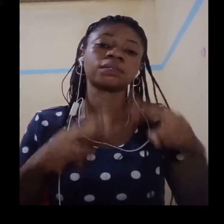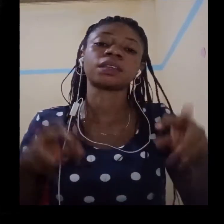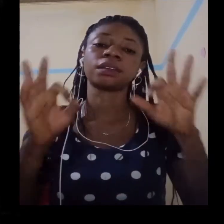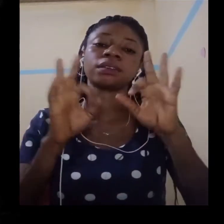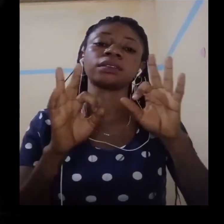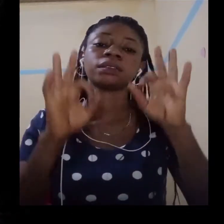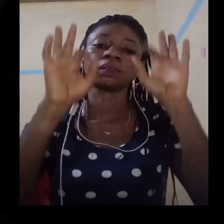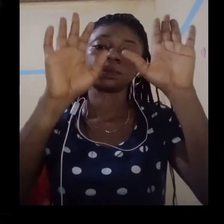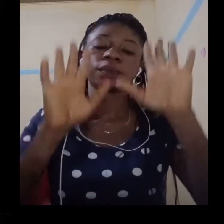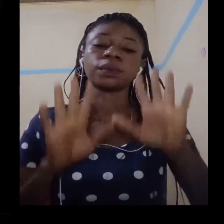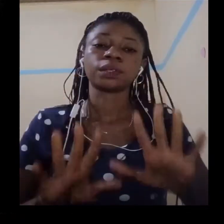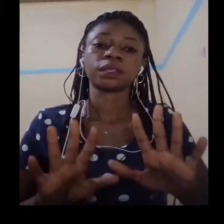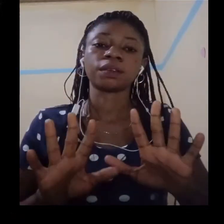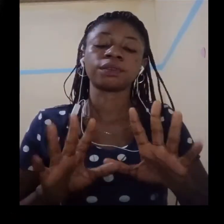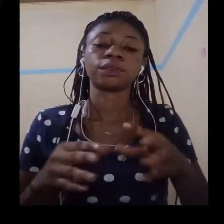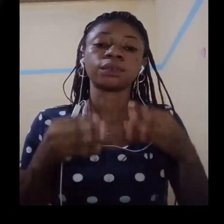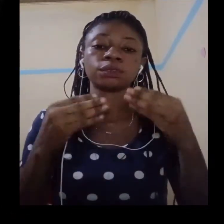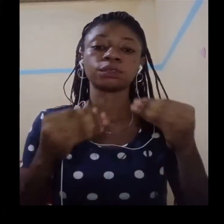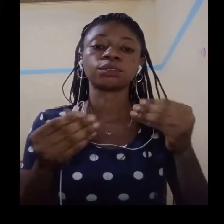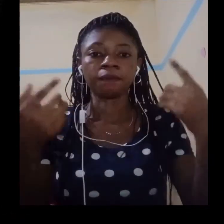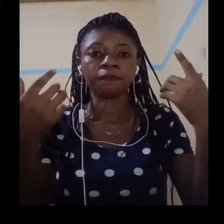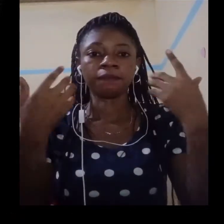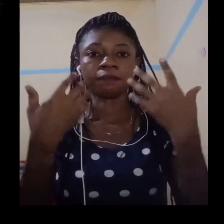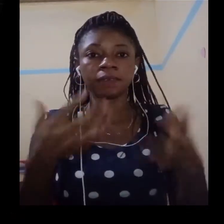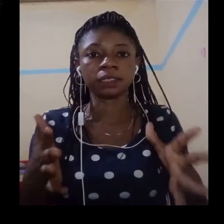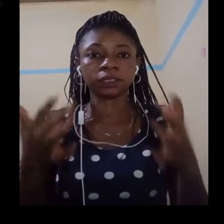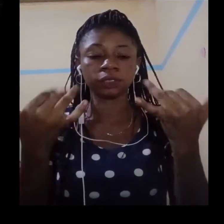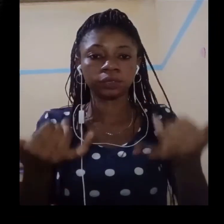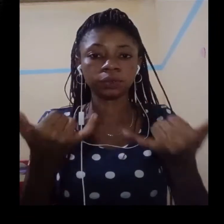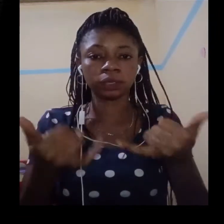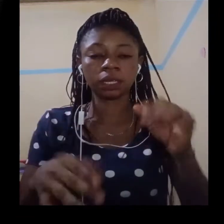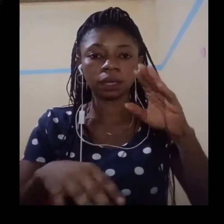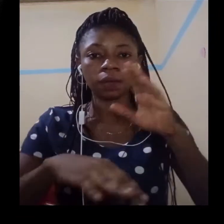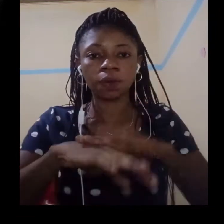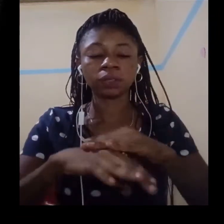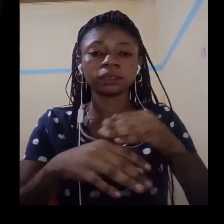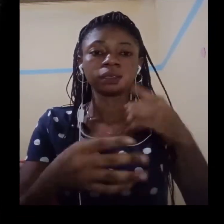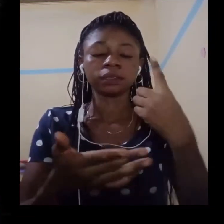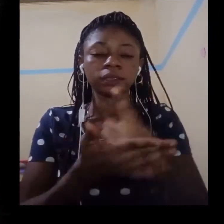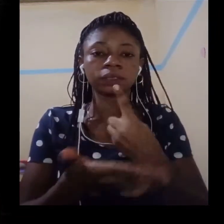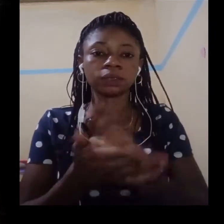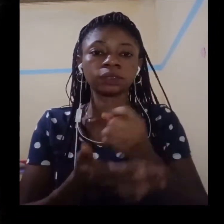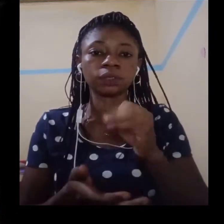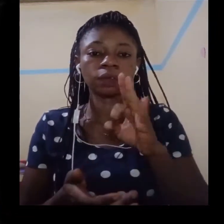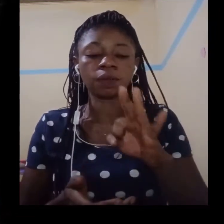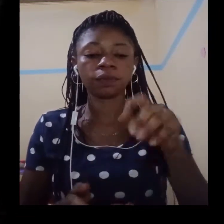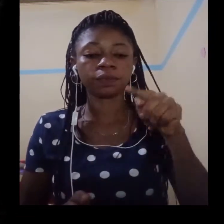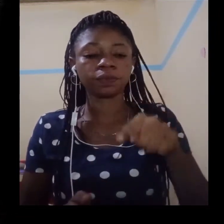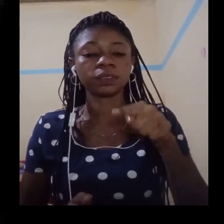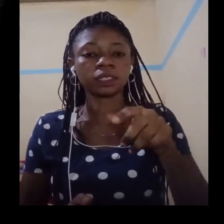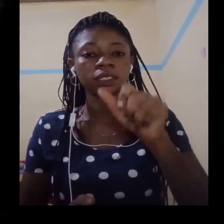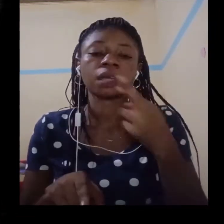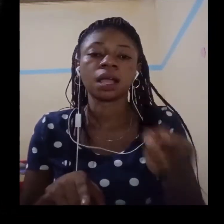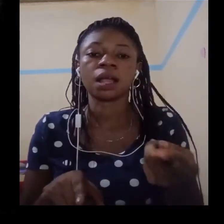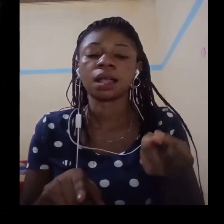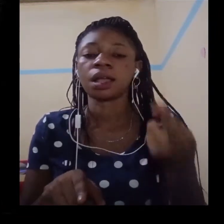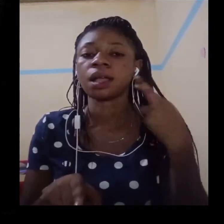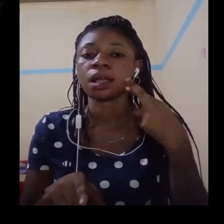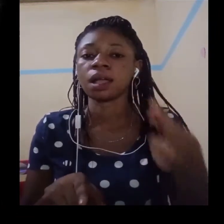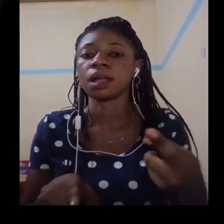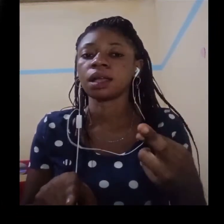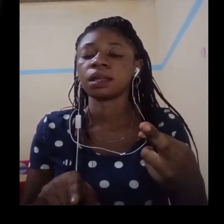segment of discussion of Aisha's narrative skills or Aisha's storytelling skills and her